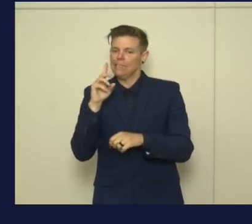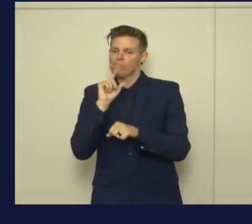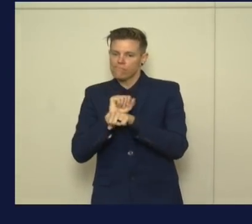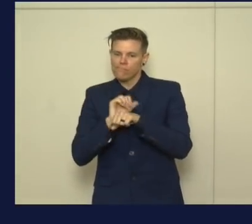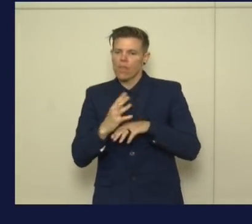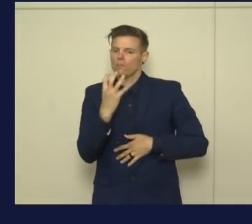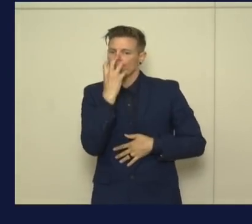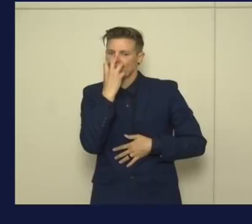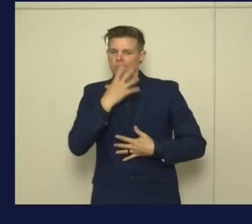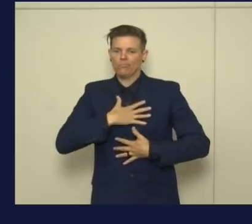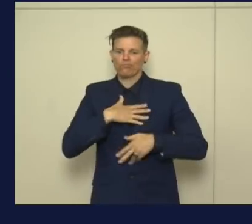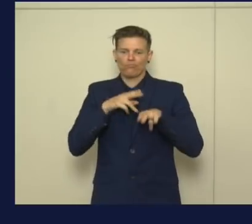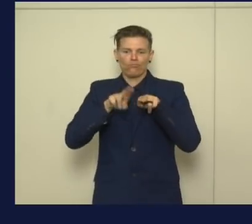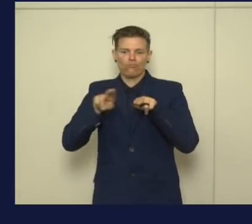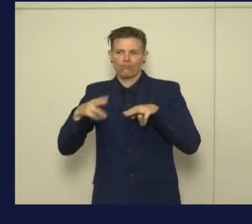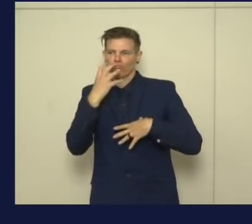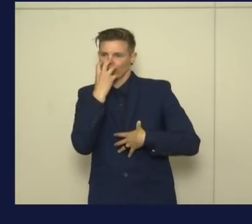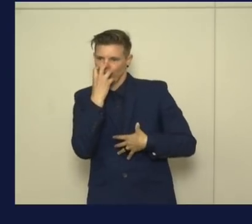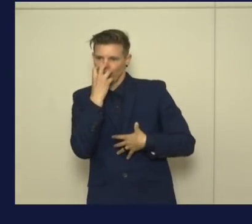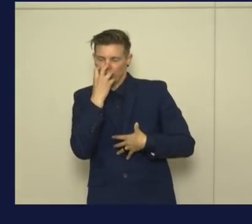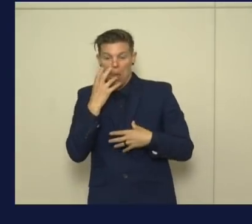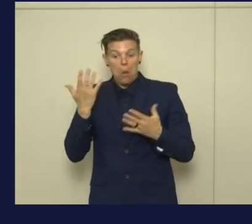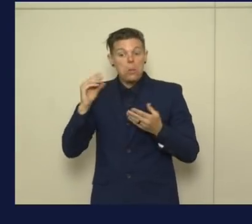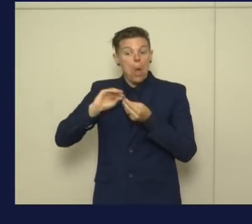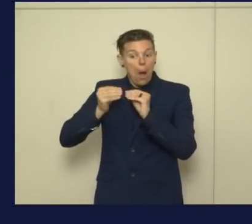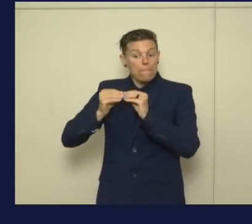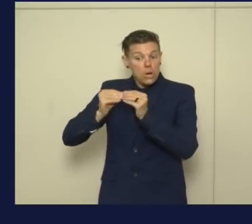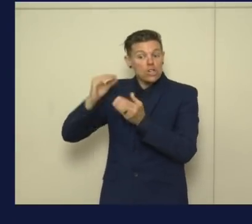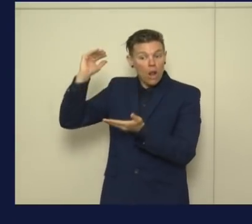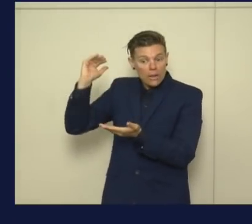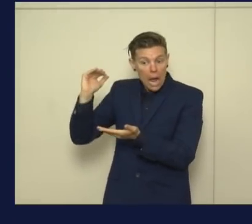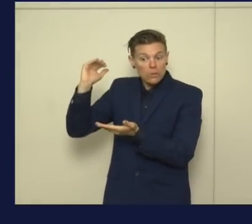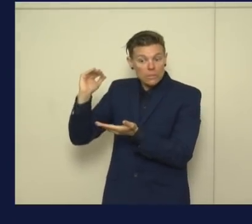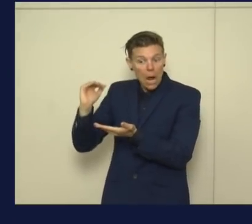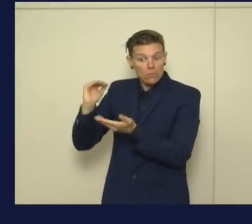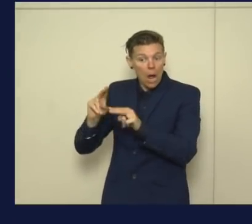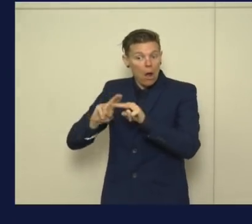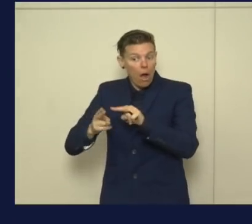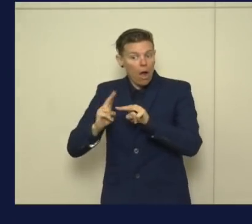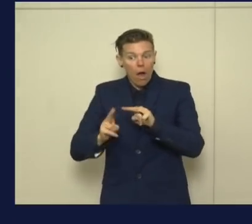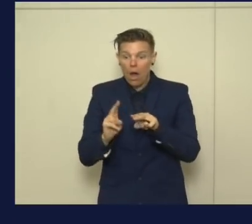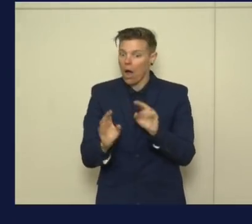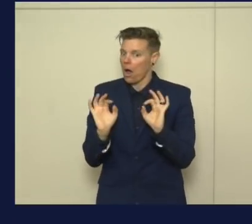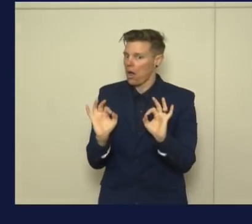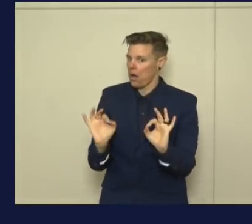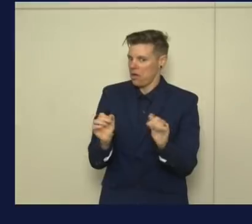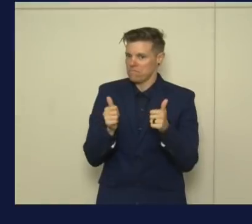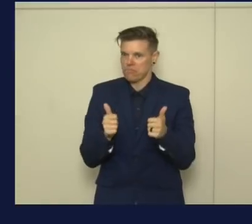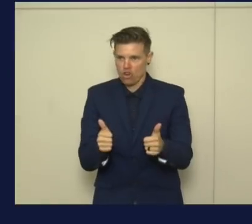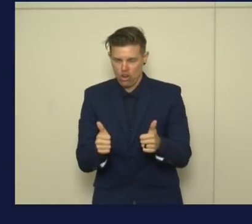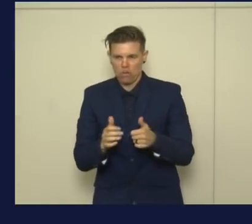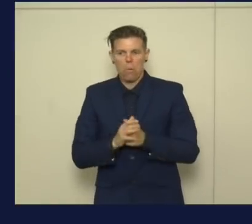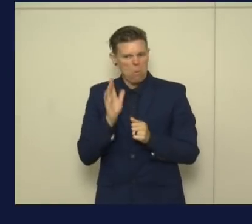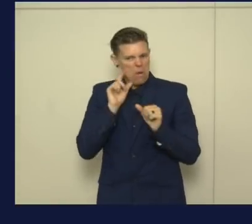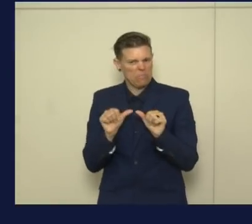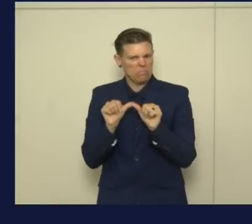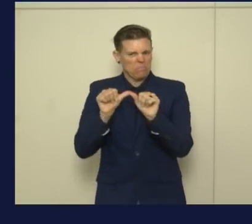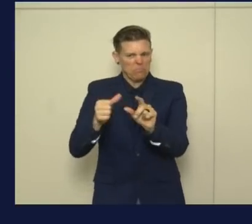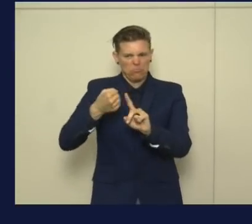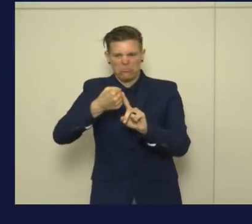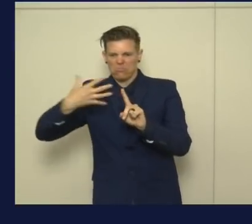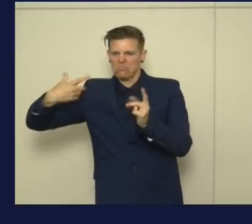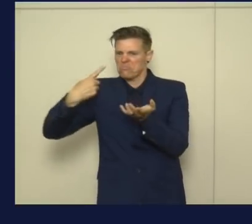go down. That's a very encouraging sign, and we're going to talk more about that, but it is something that we